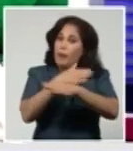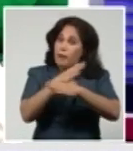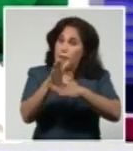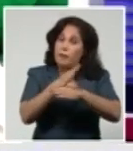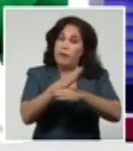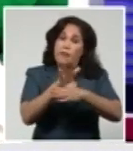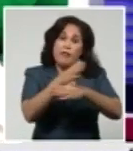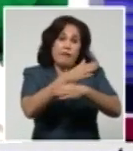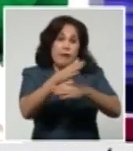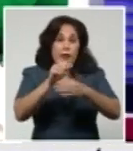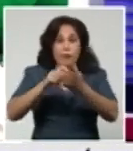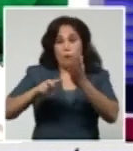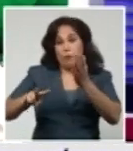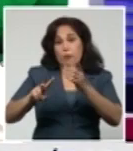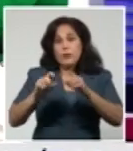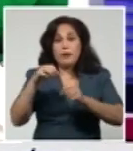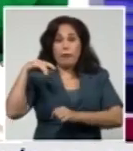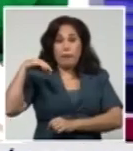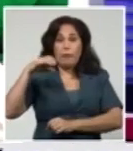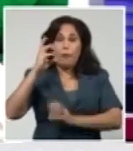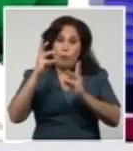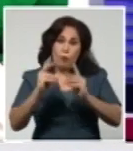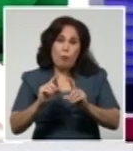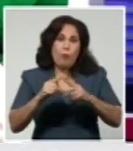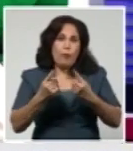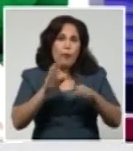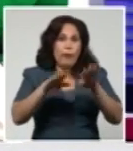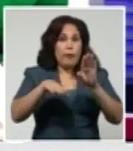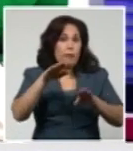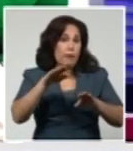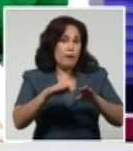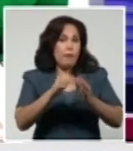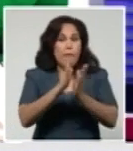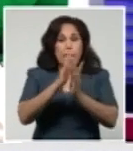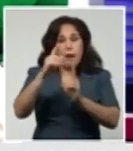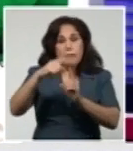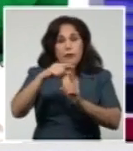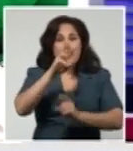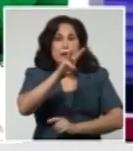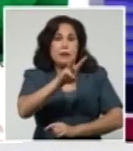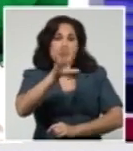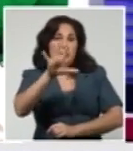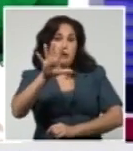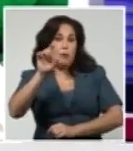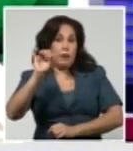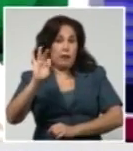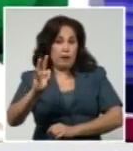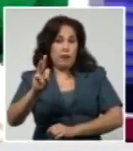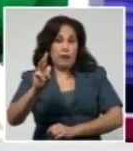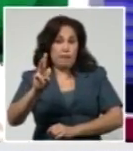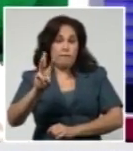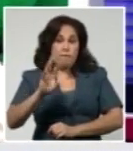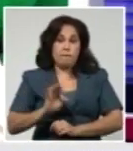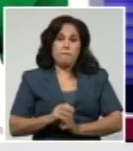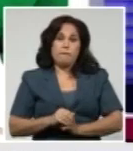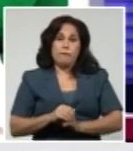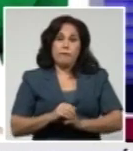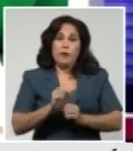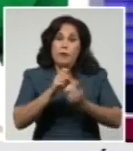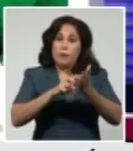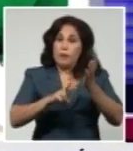433, Camagüey, 225, Holguín, 101, Santiago de